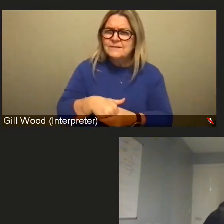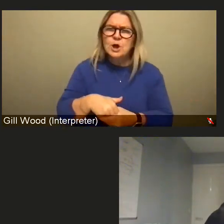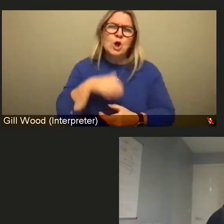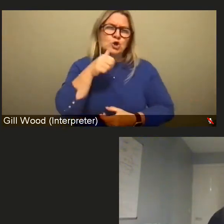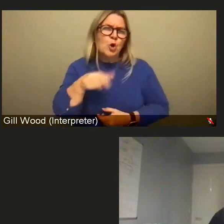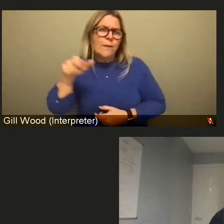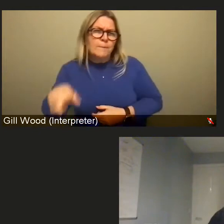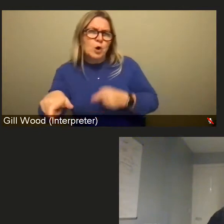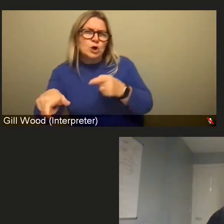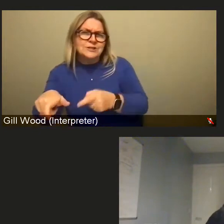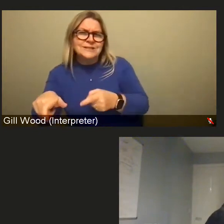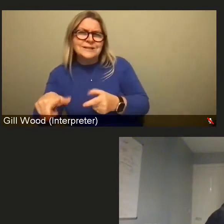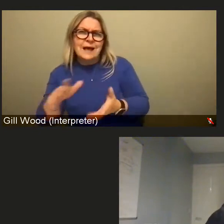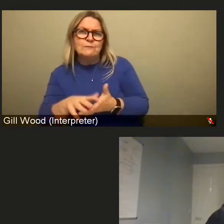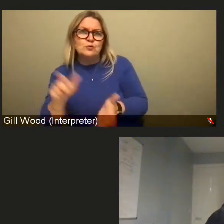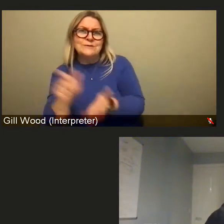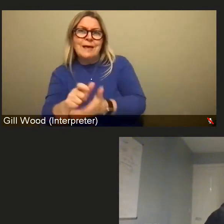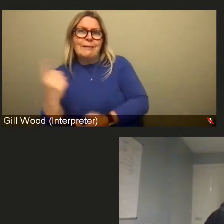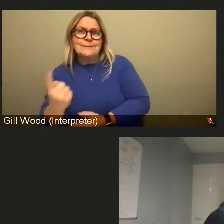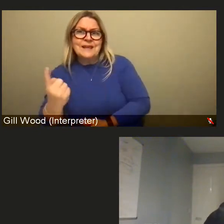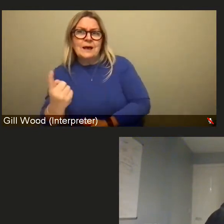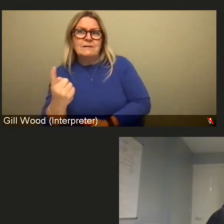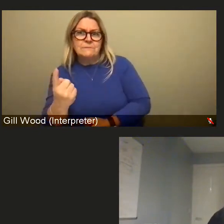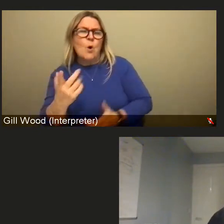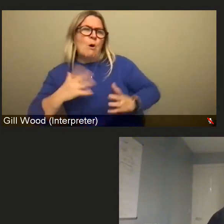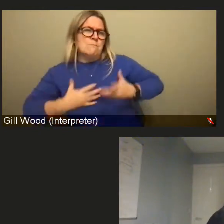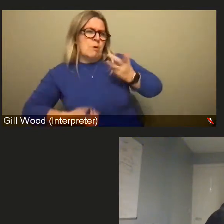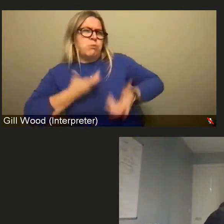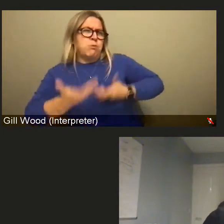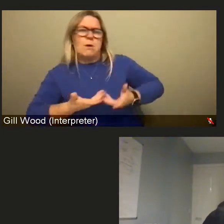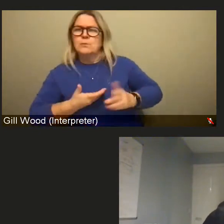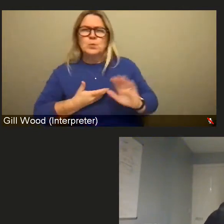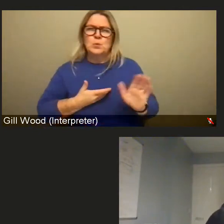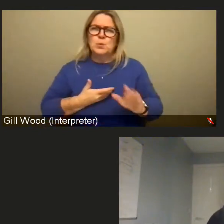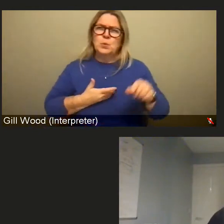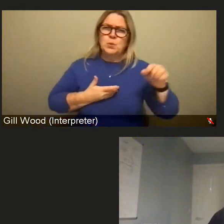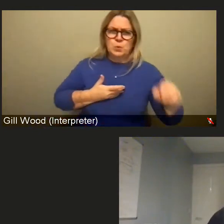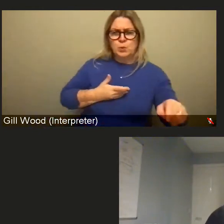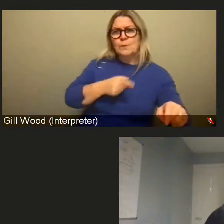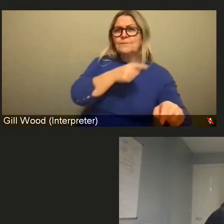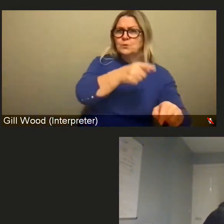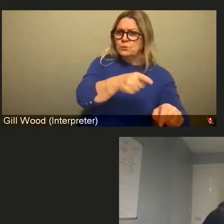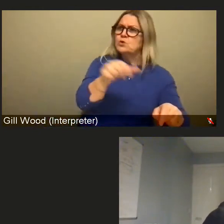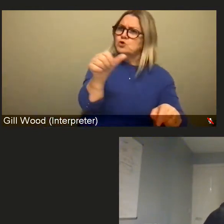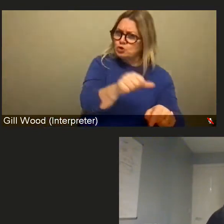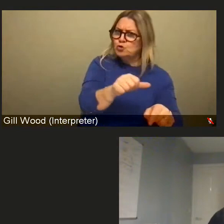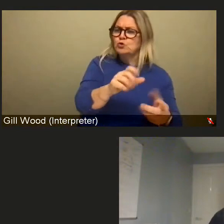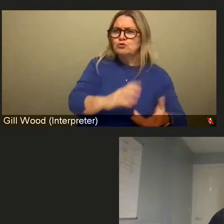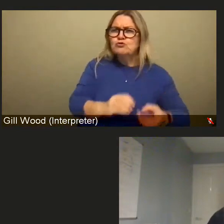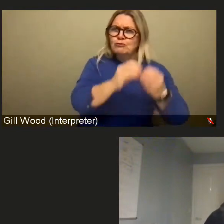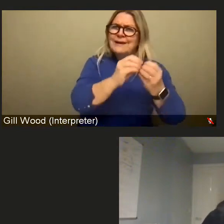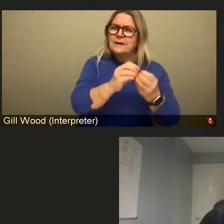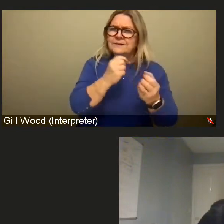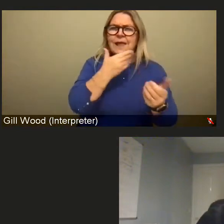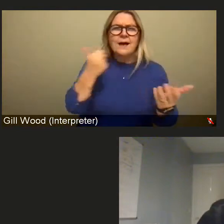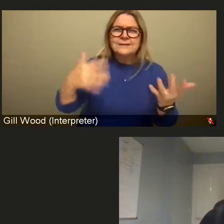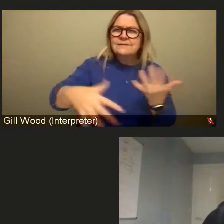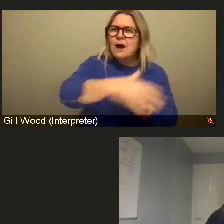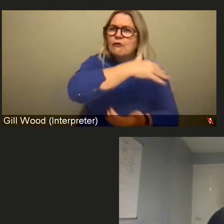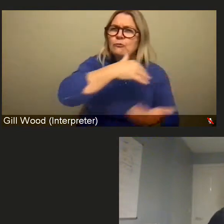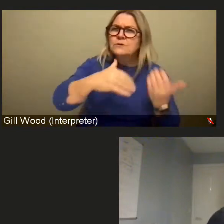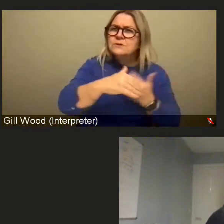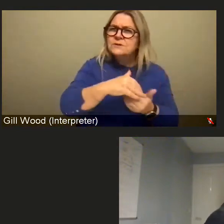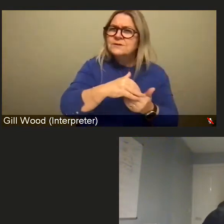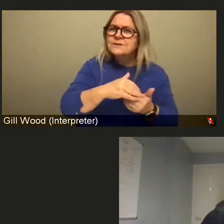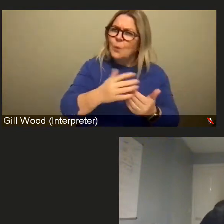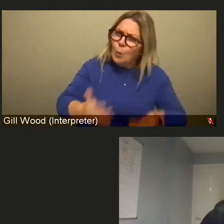themselves. It's what an employer can do to make their post attractive for a disabled candidate, rather than an applicant, trying